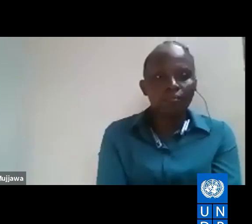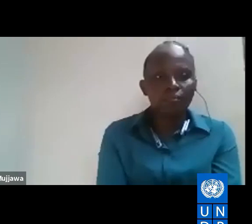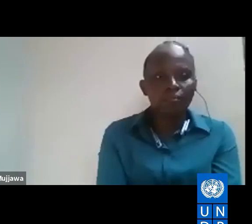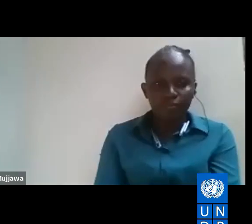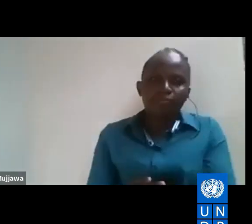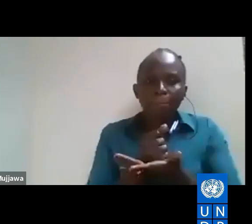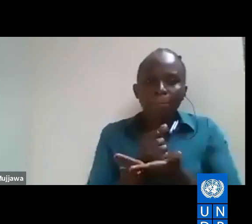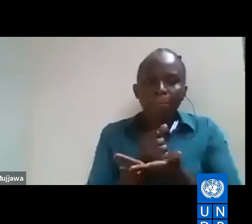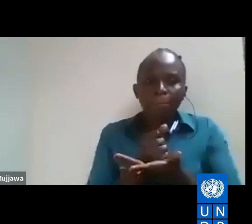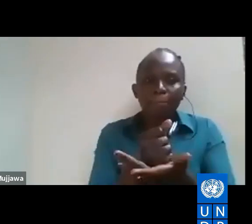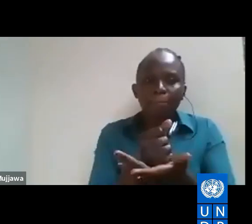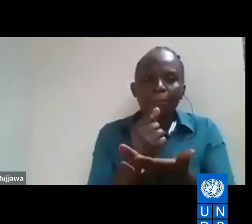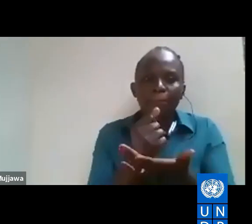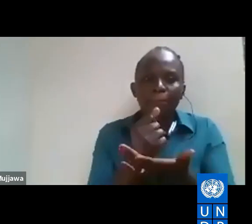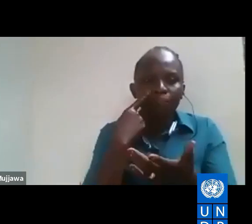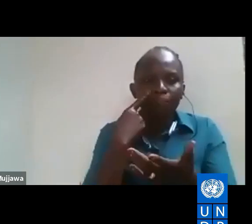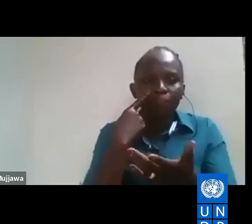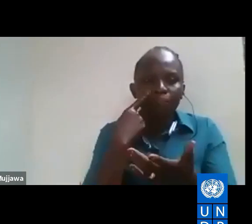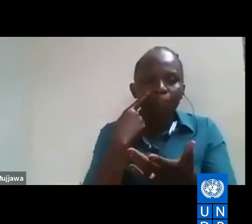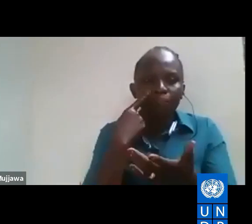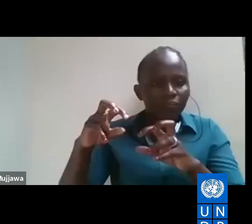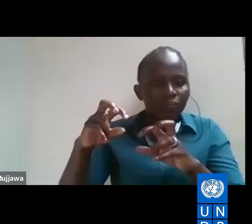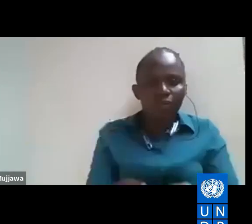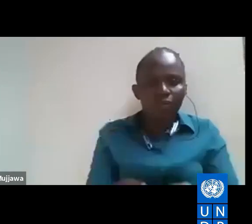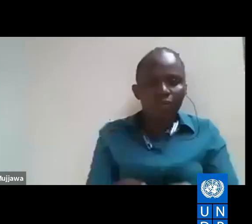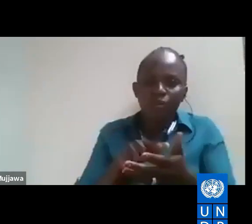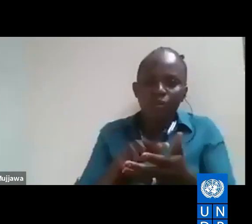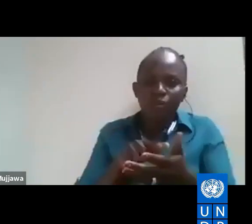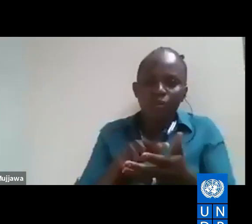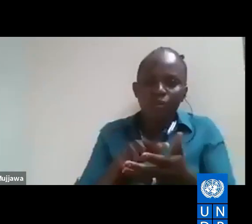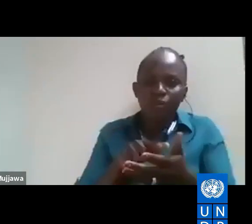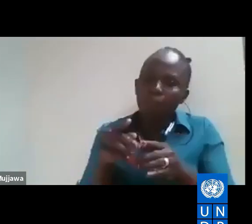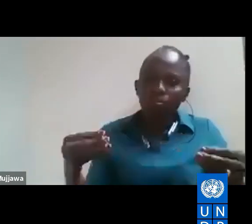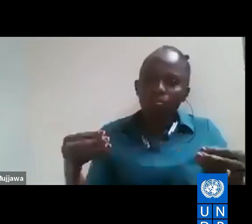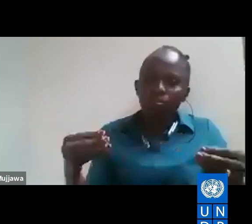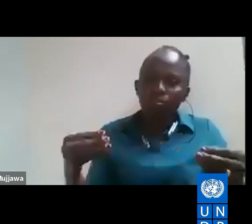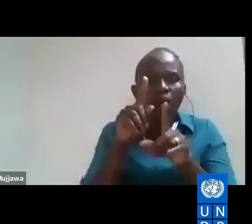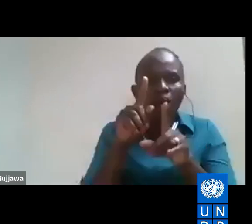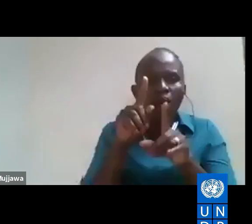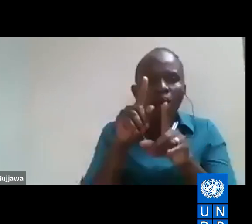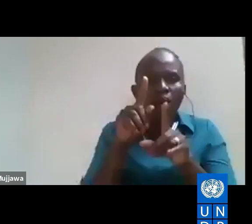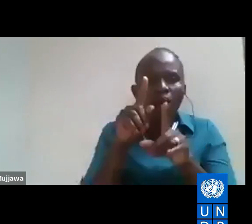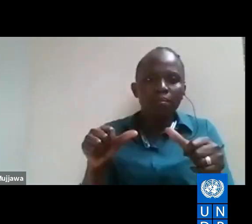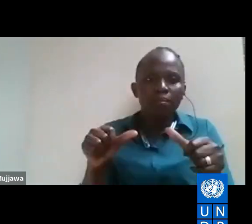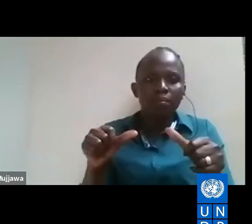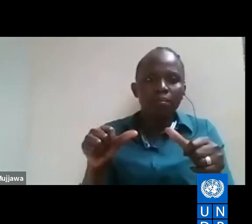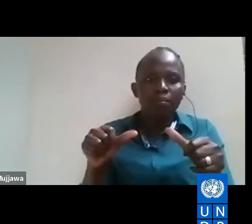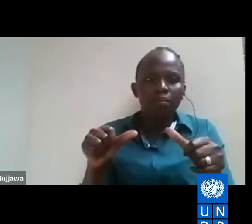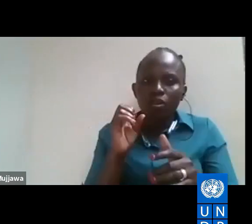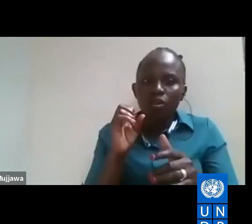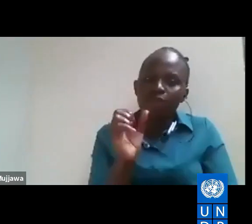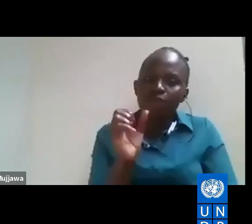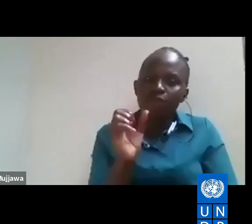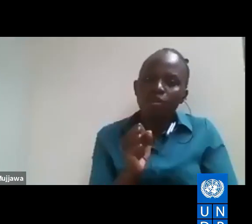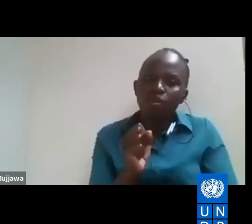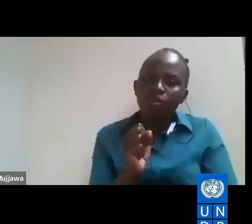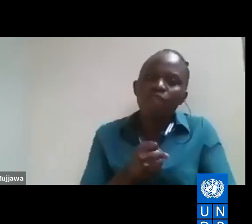who are going to use this kind of stuff. And you're asking about whether funding, whether there's some funding available for